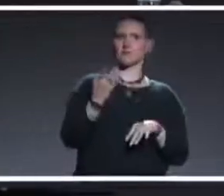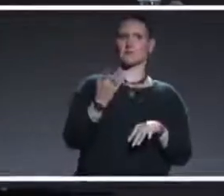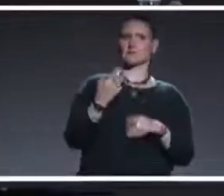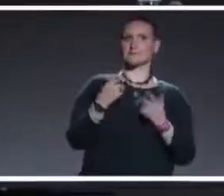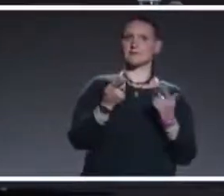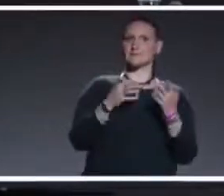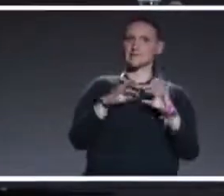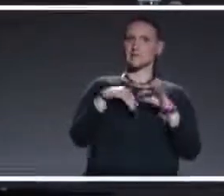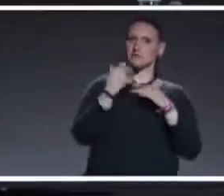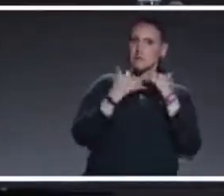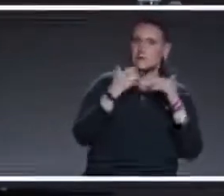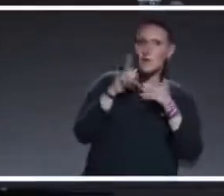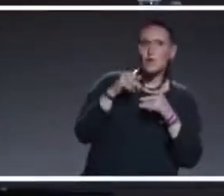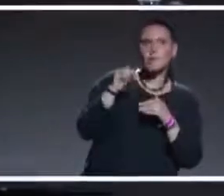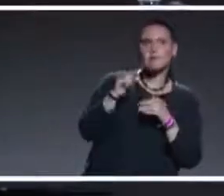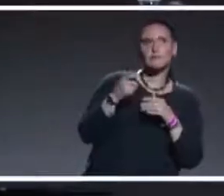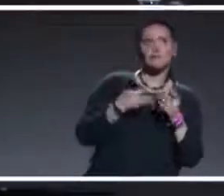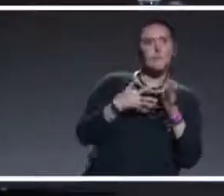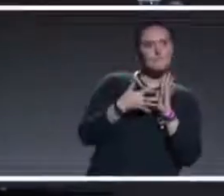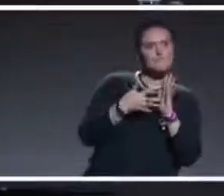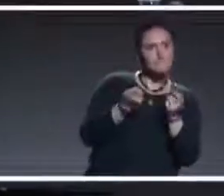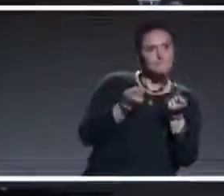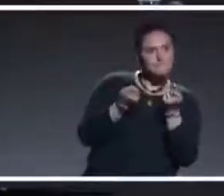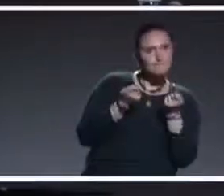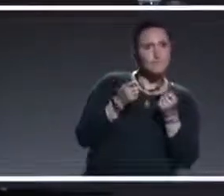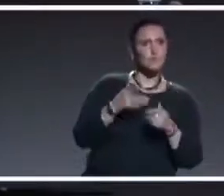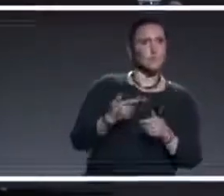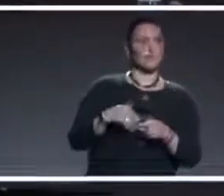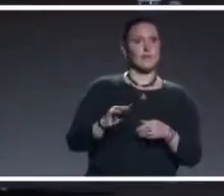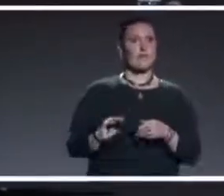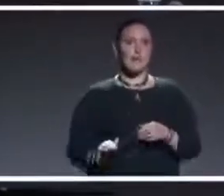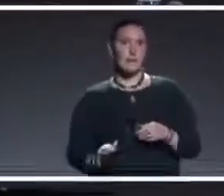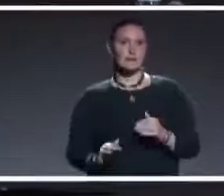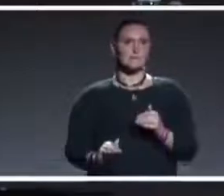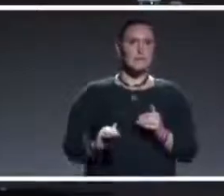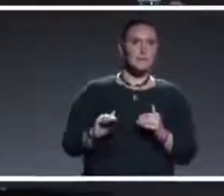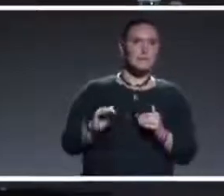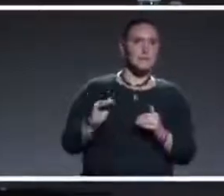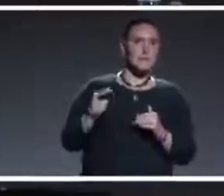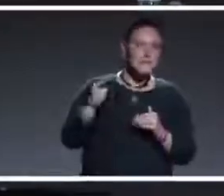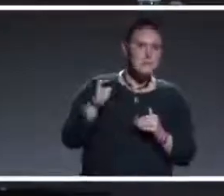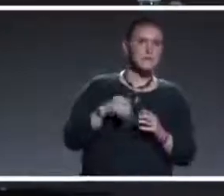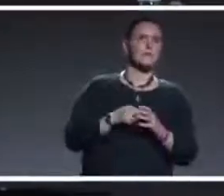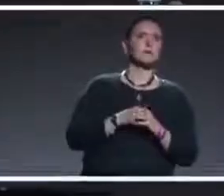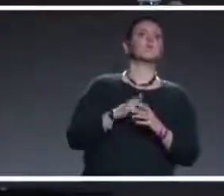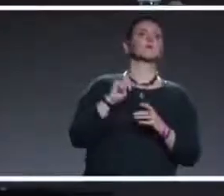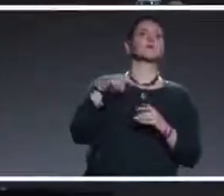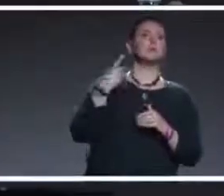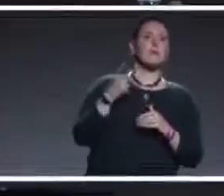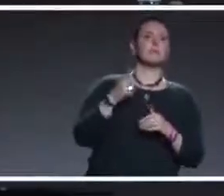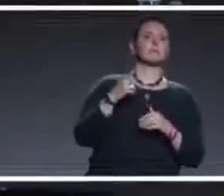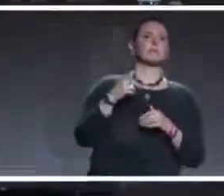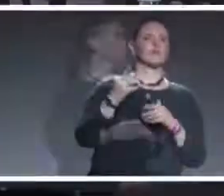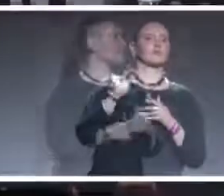wanted to control it a little bit more. But now that I'm older and maybe a wiser person, I let the story control me.